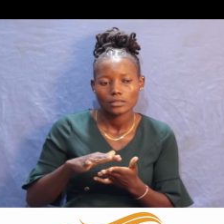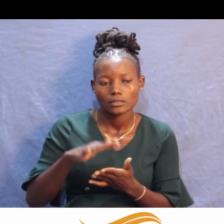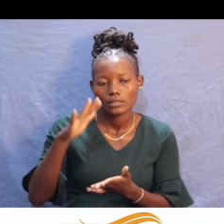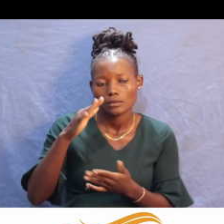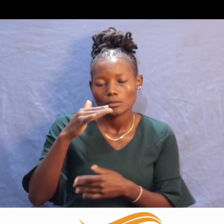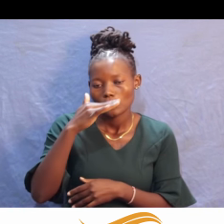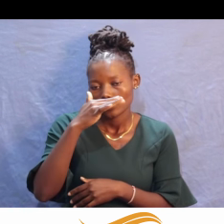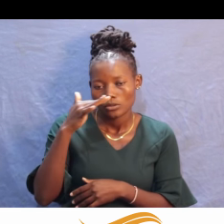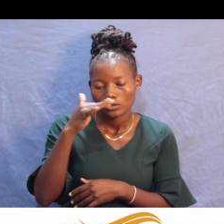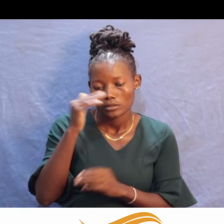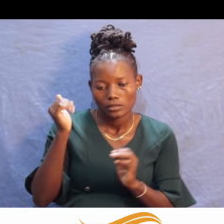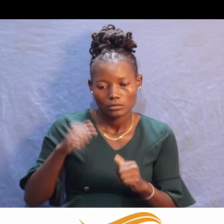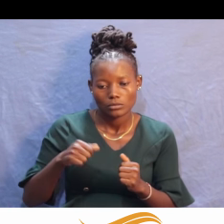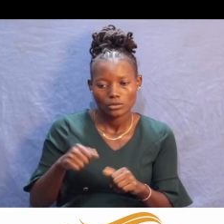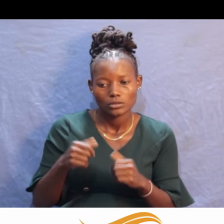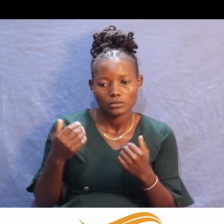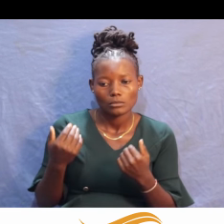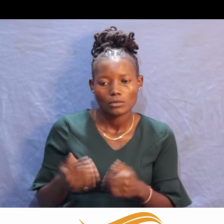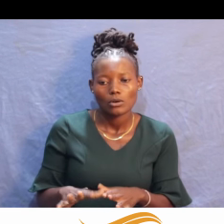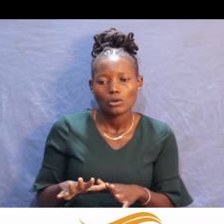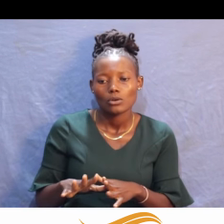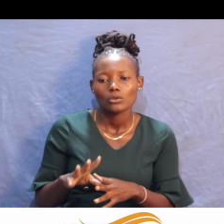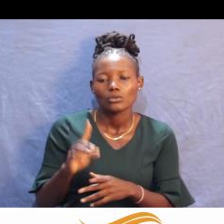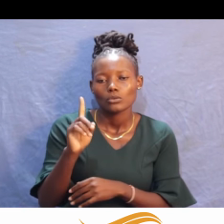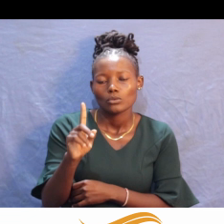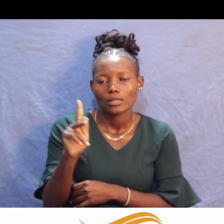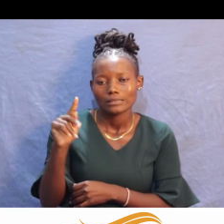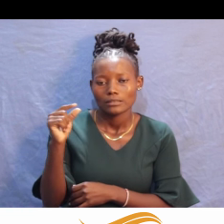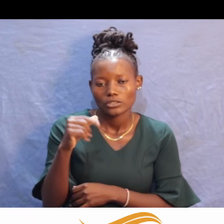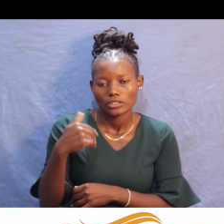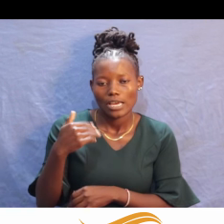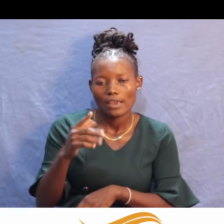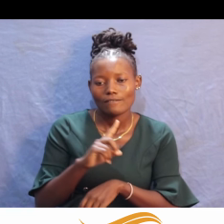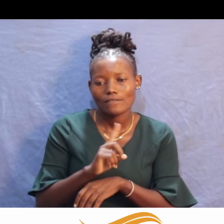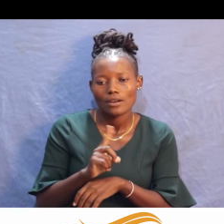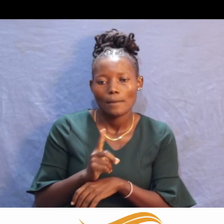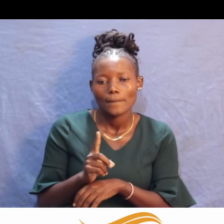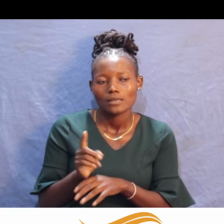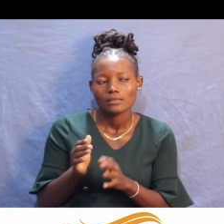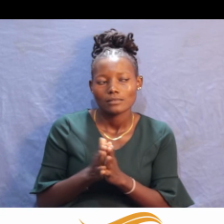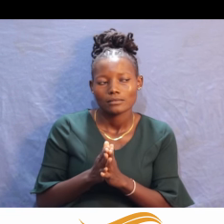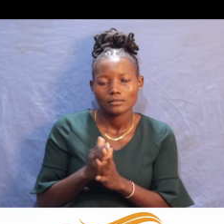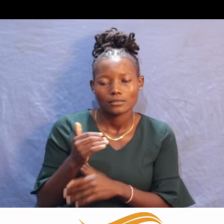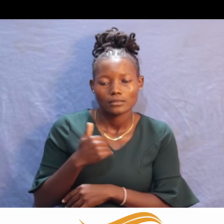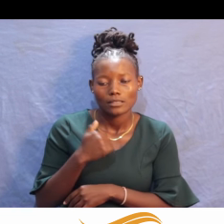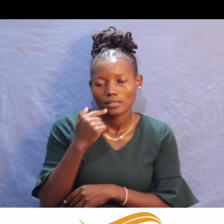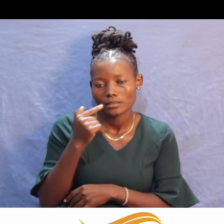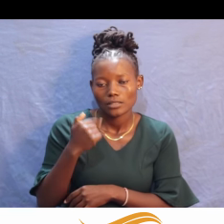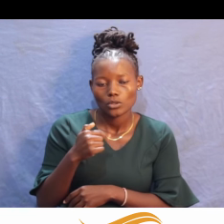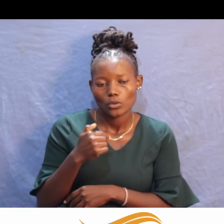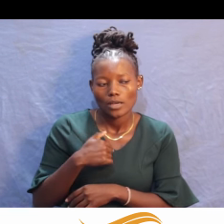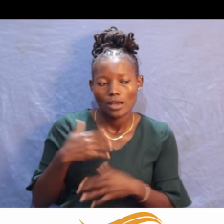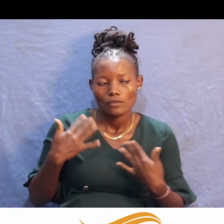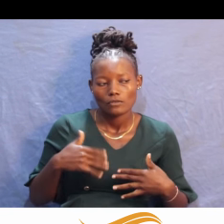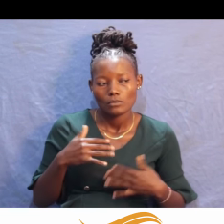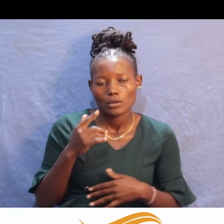you can burn per kilogram per minute. And I would imagine most sedentary people,